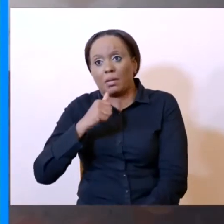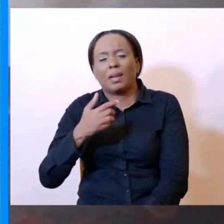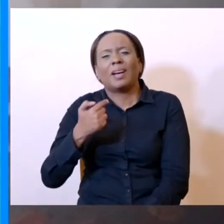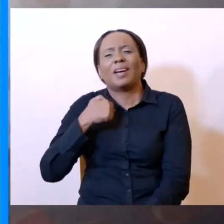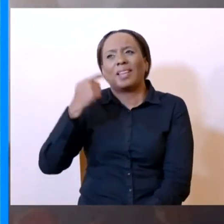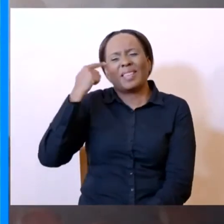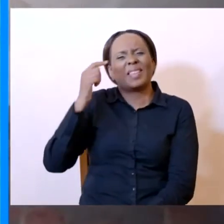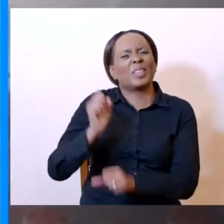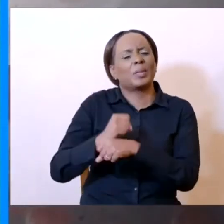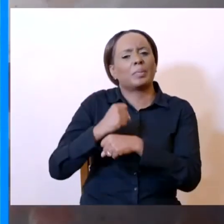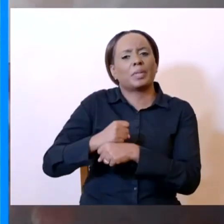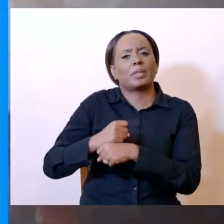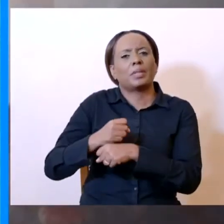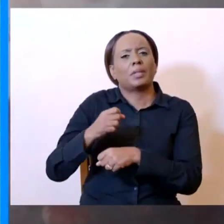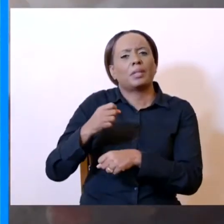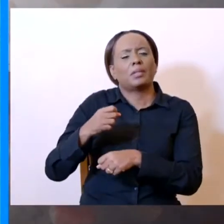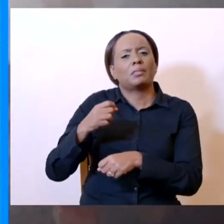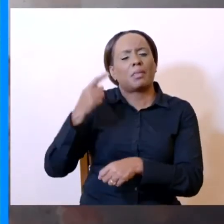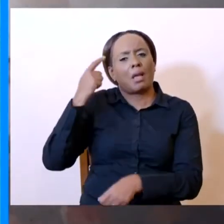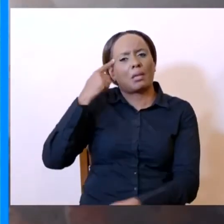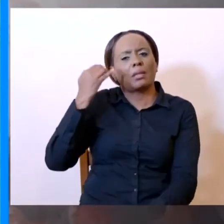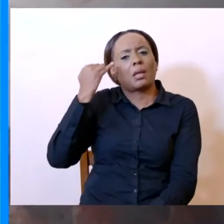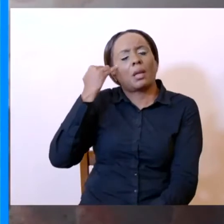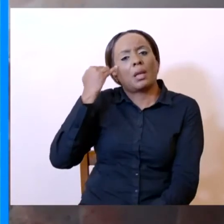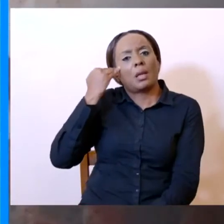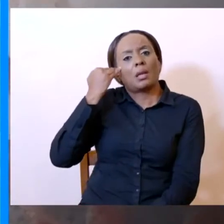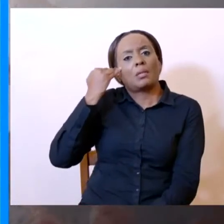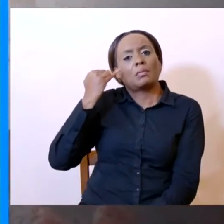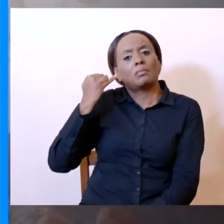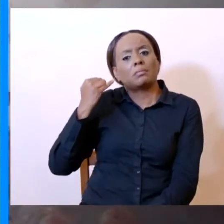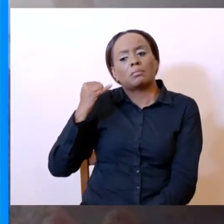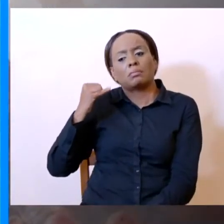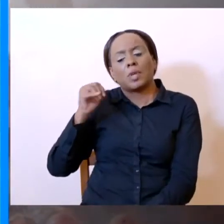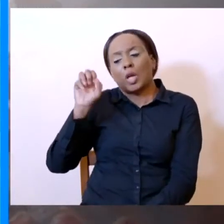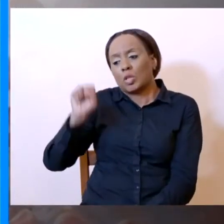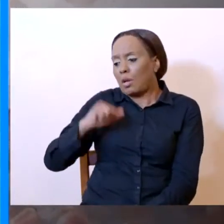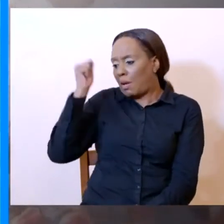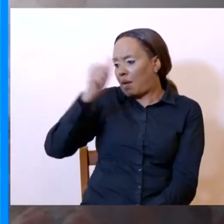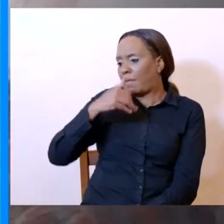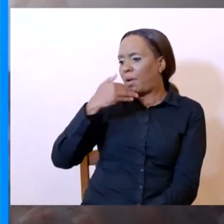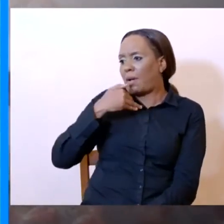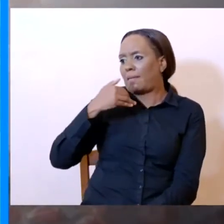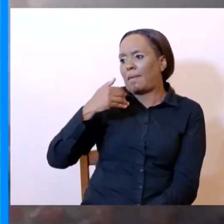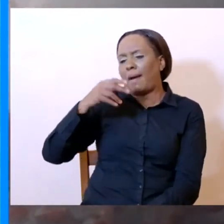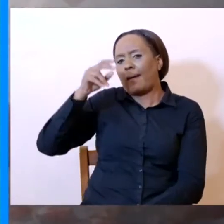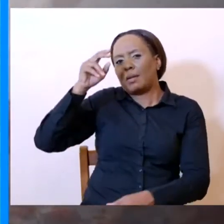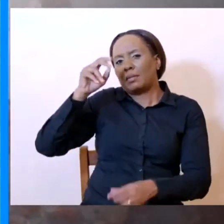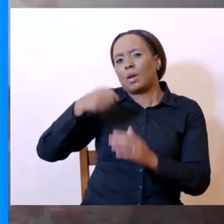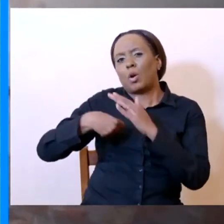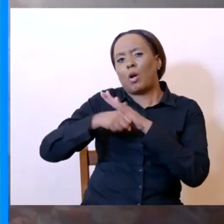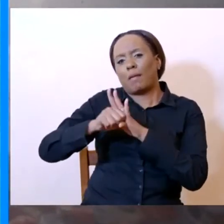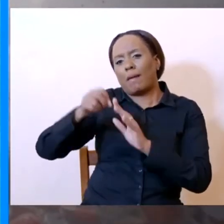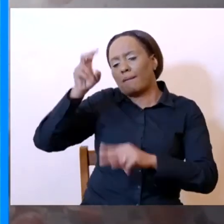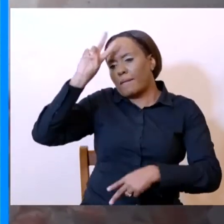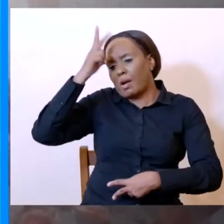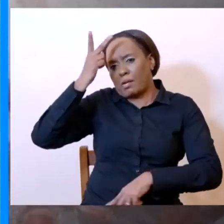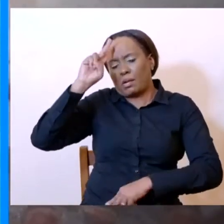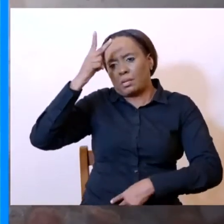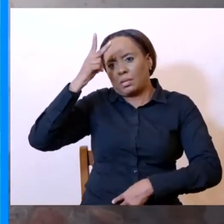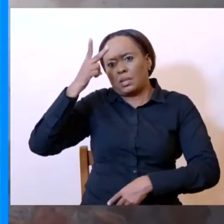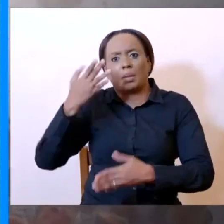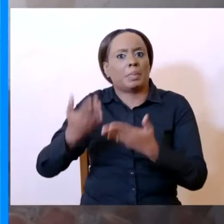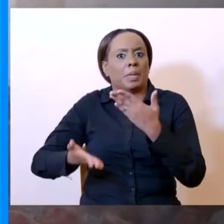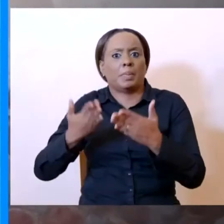If you have a variant in your country that is not covered by the vaccine that is in your country, then it makes sense to use